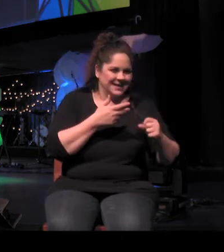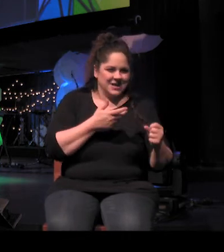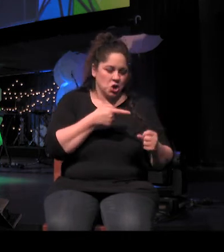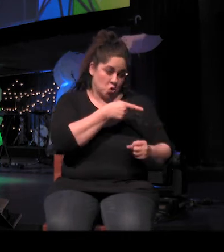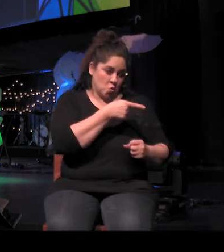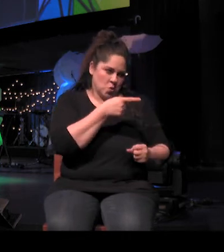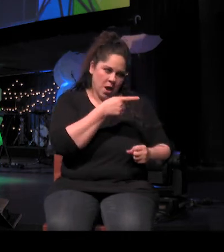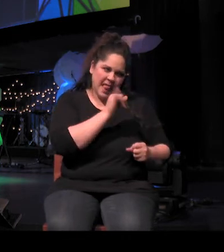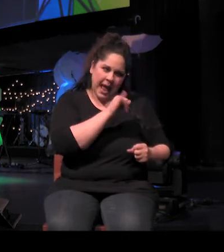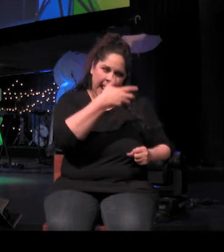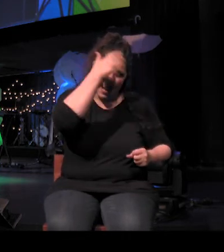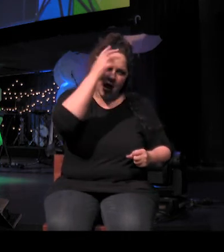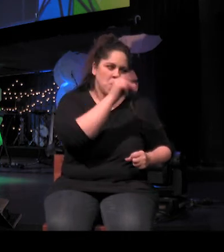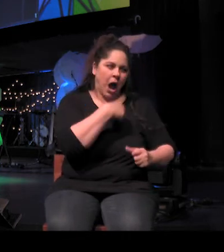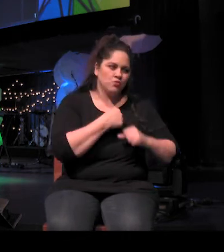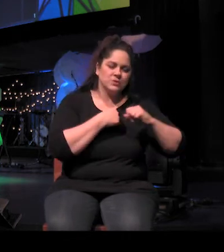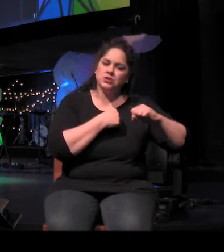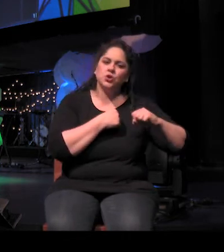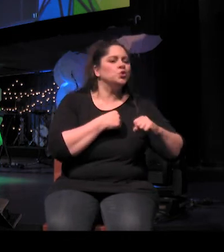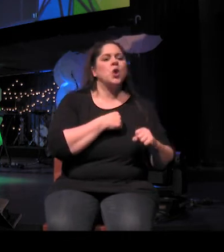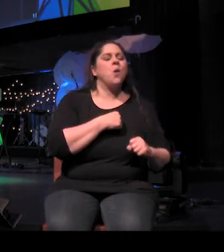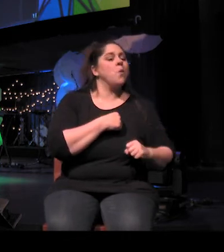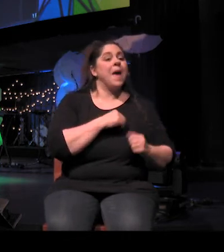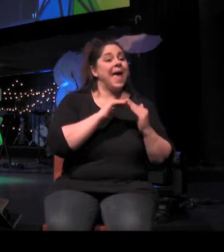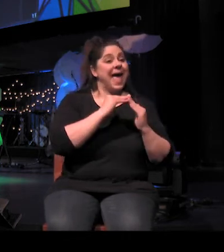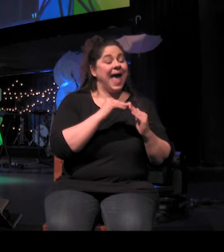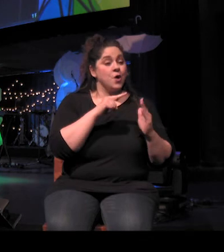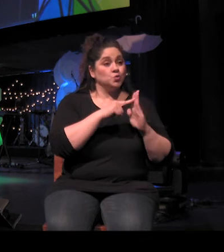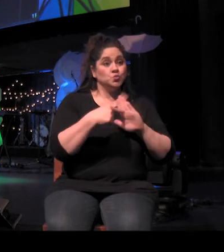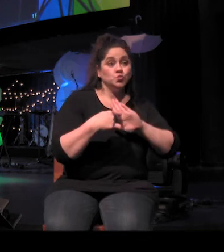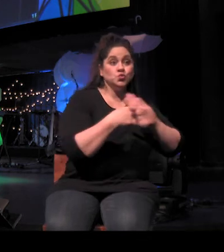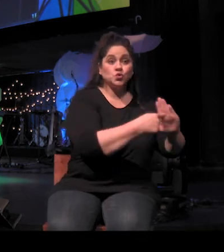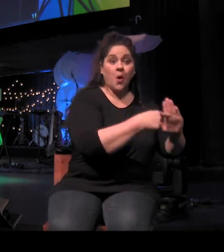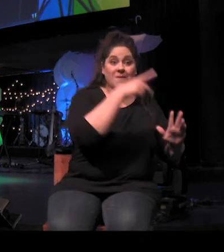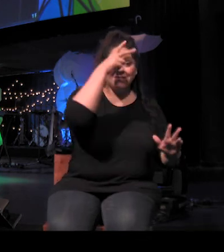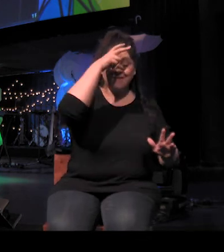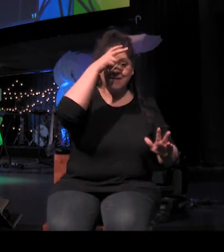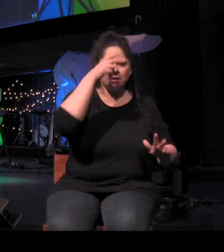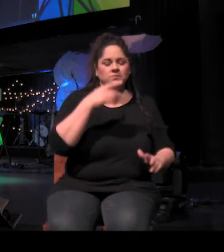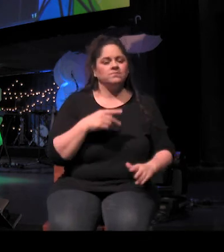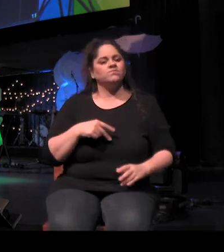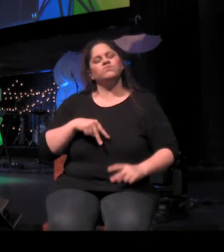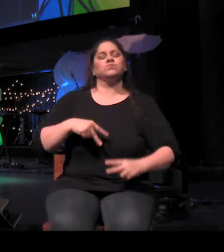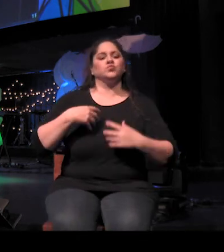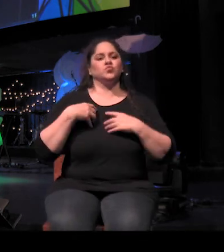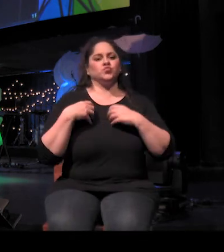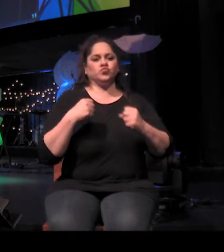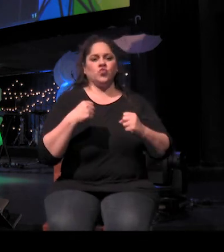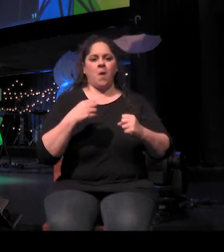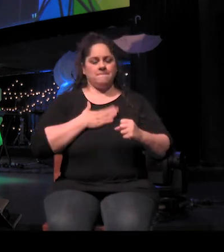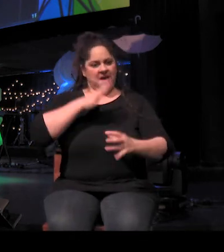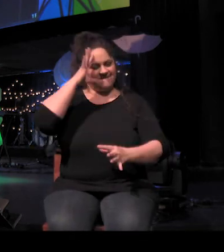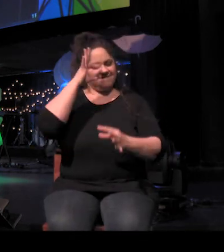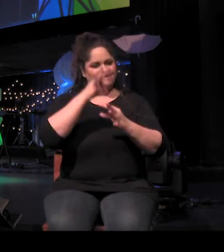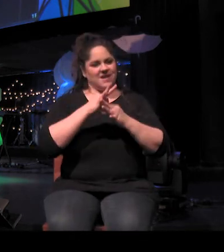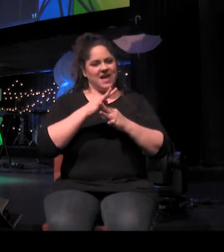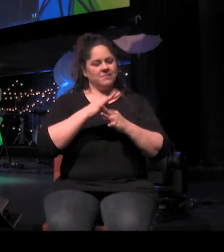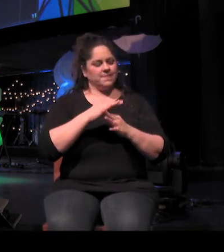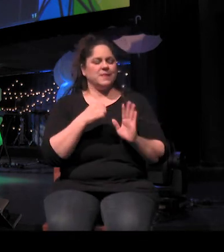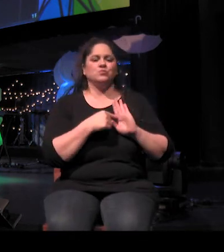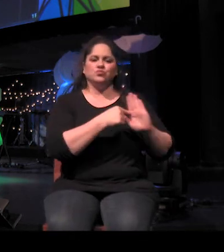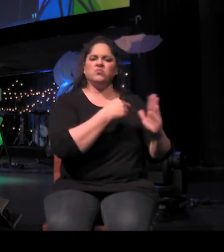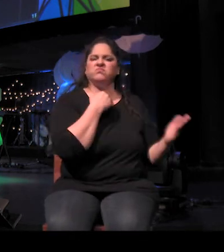but I resist you. No, we stand firm in our faith. Standing firm in who Jesus is, our Savior, our